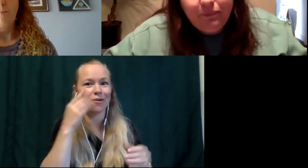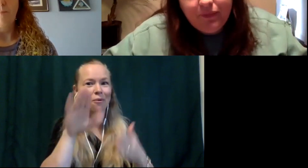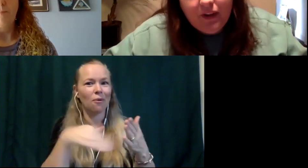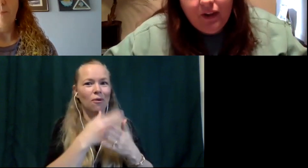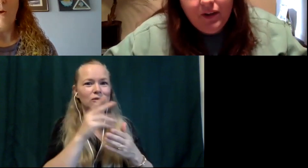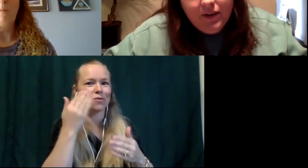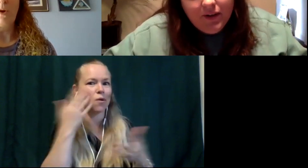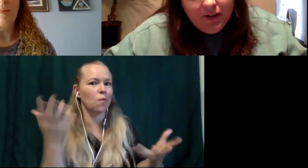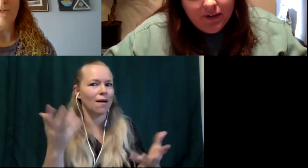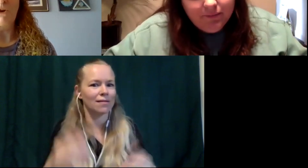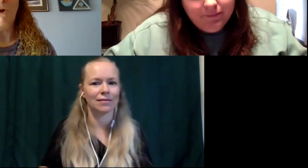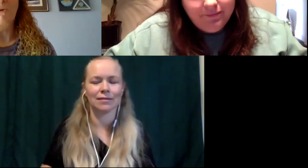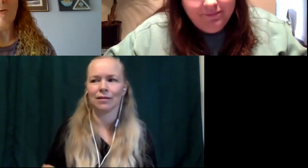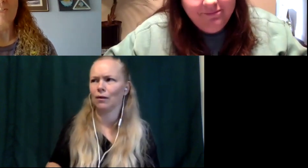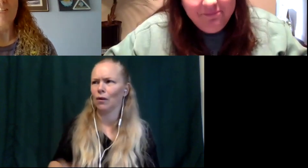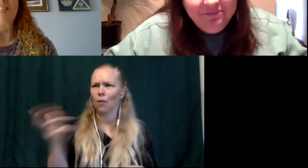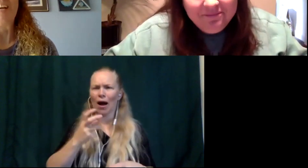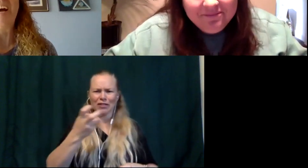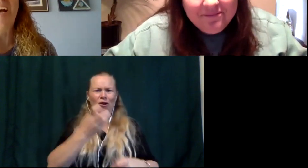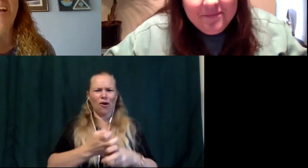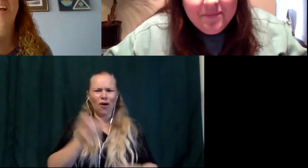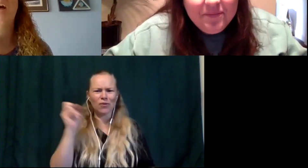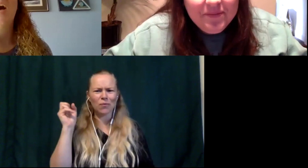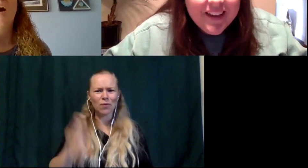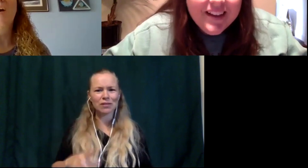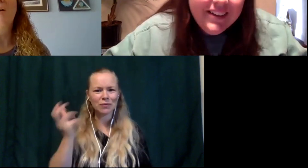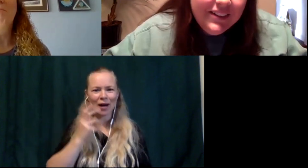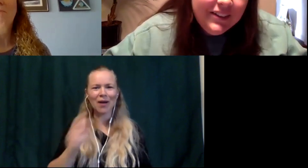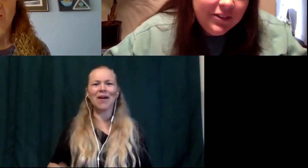that be? Oh boy, these are hard questions.